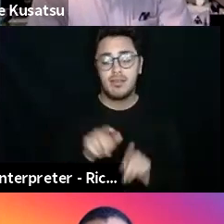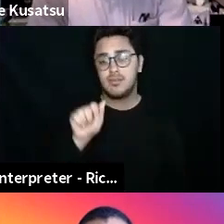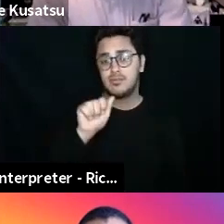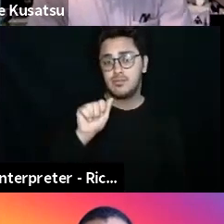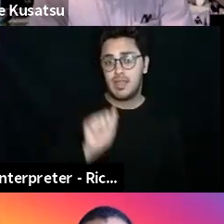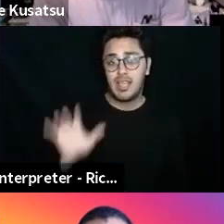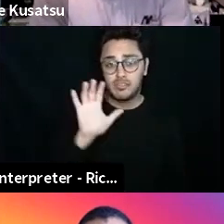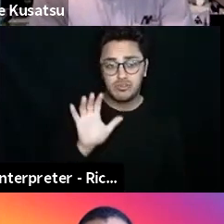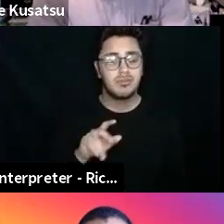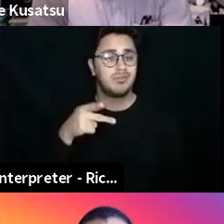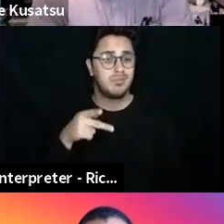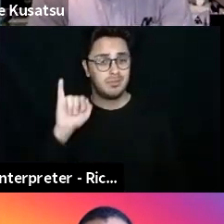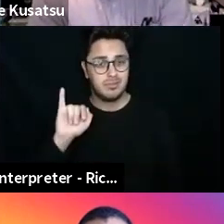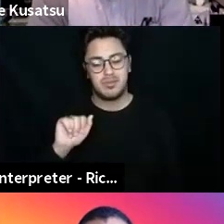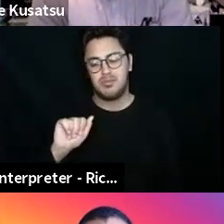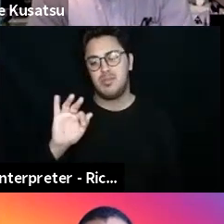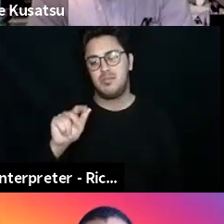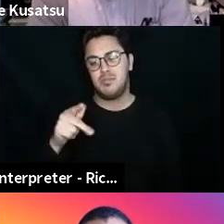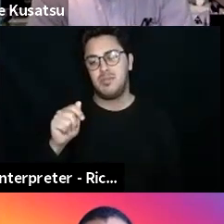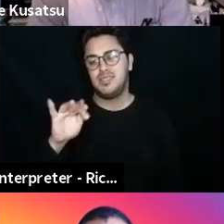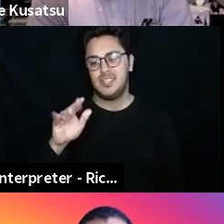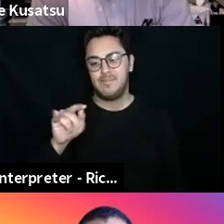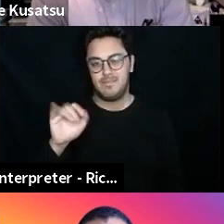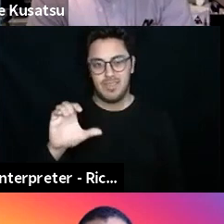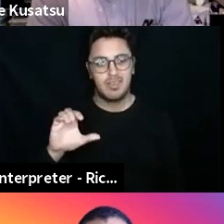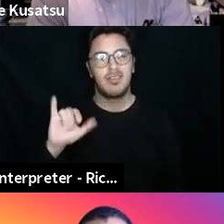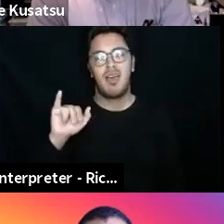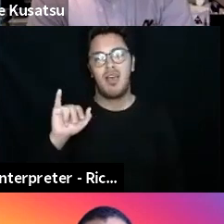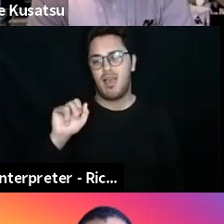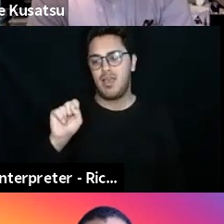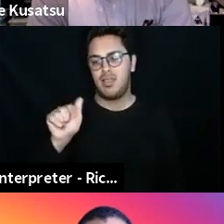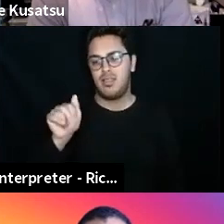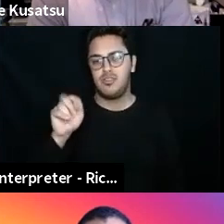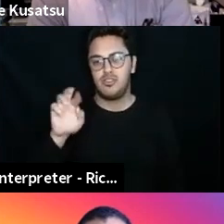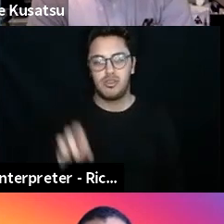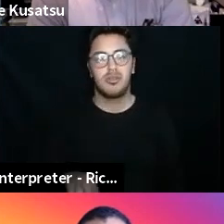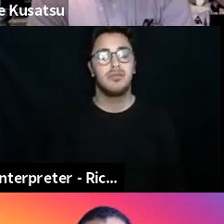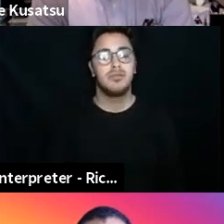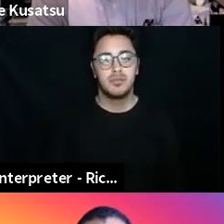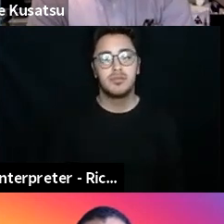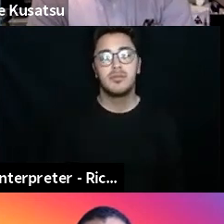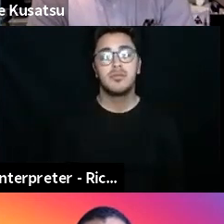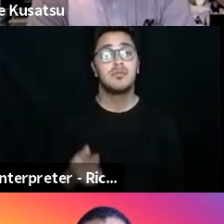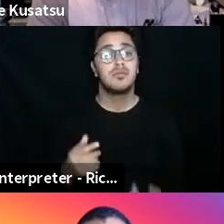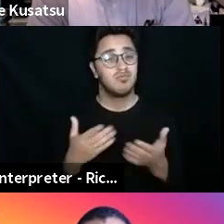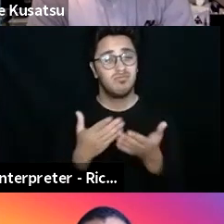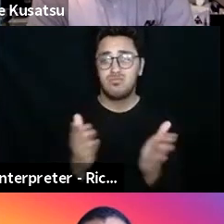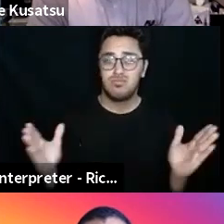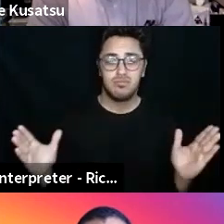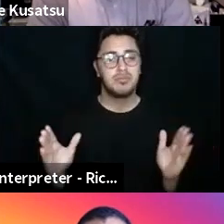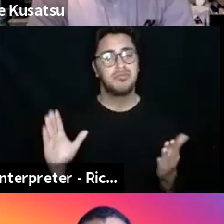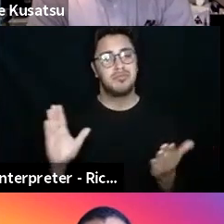Asian and Pacific Islander heritage, which includes a broad spectrum of the union's members with origins in the